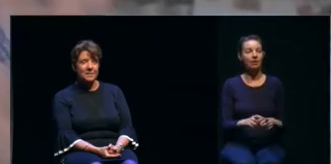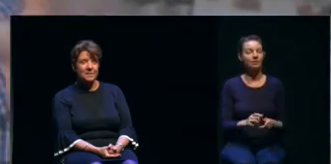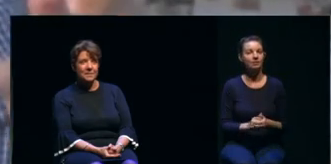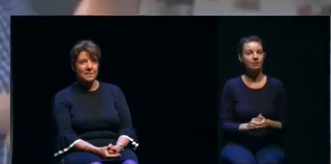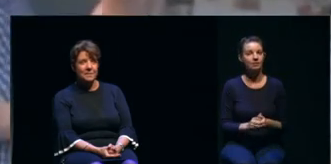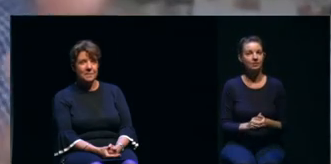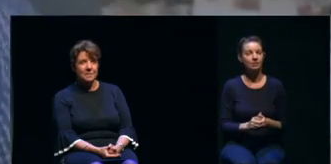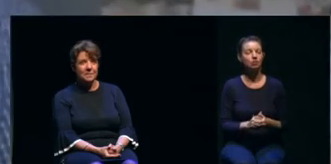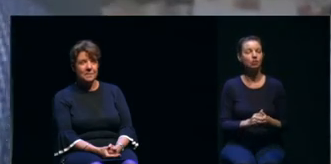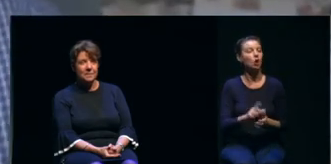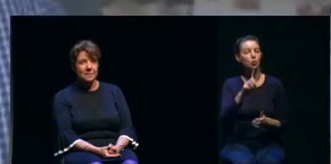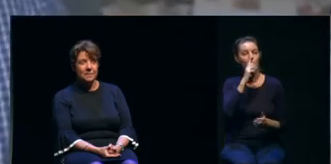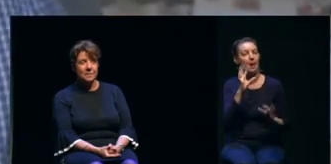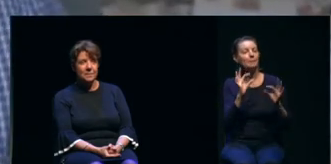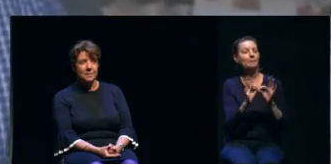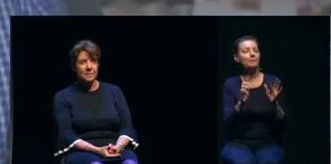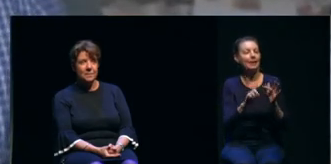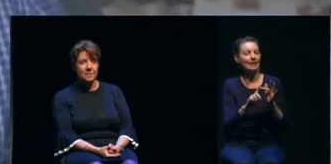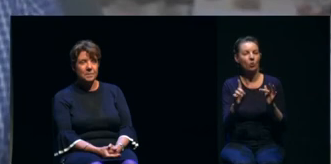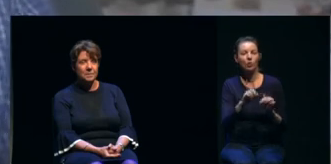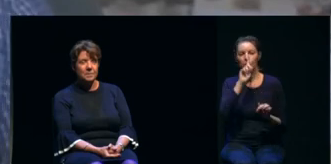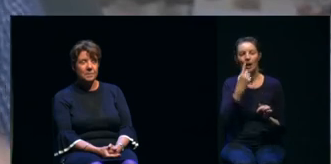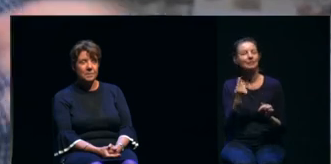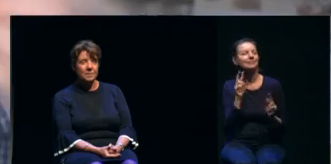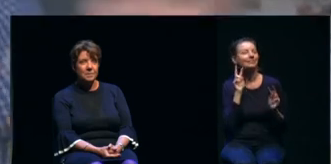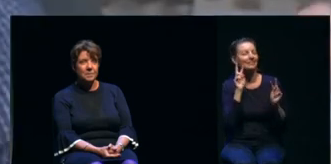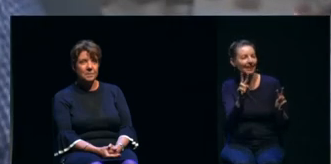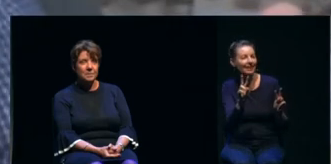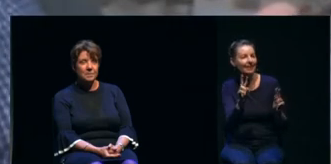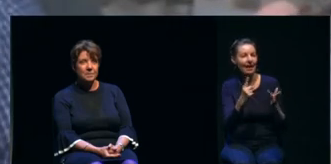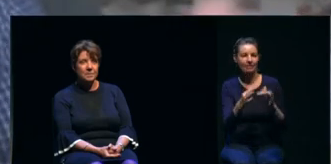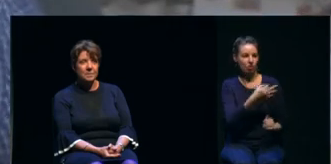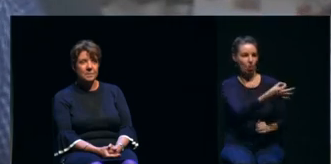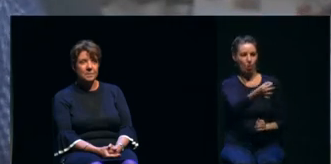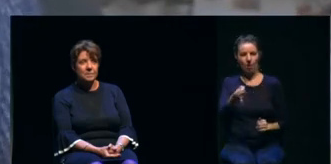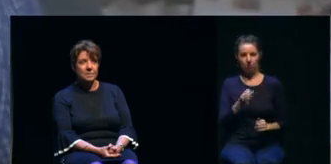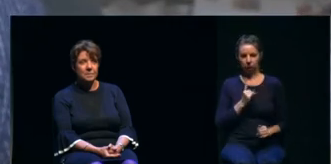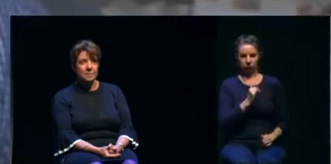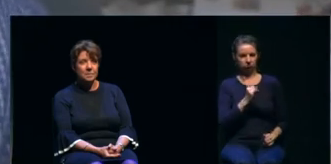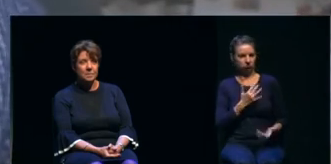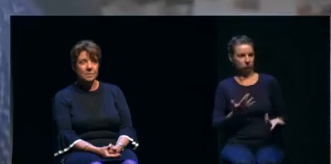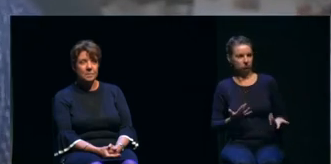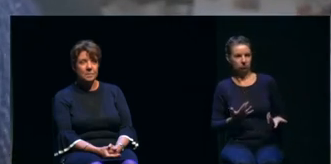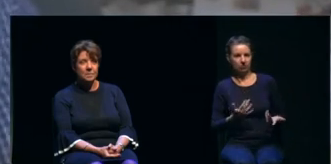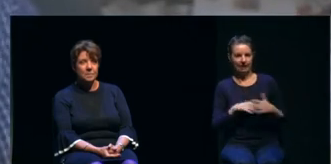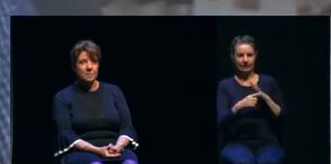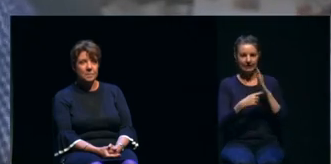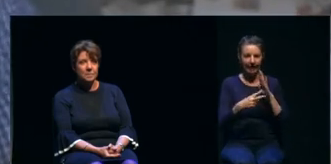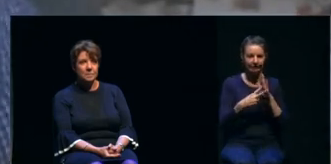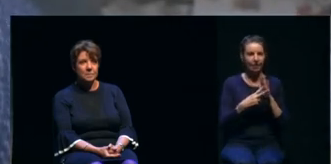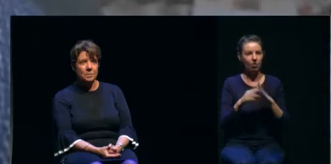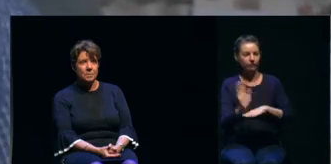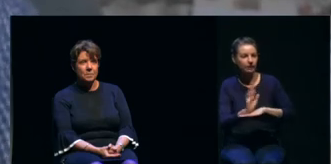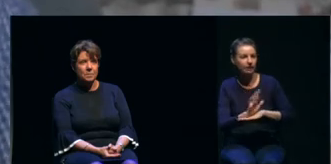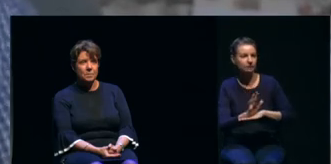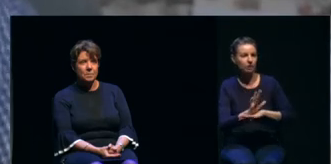So you cannot be what you cannot see. So when if you don't see anyone like you on TV and or in films or in books, and you don't see